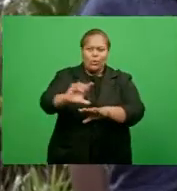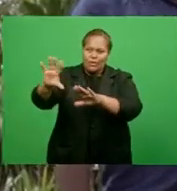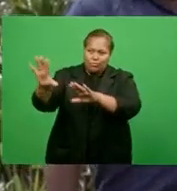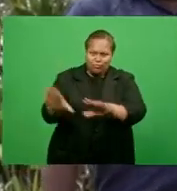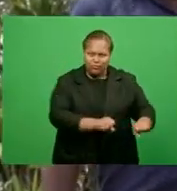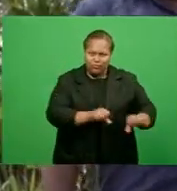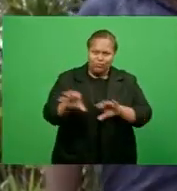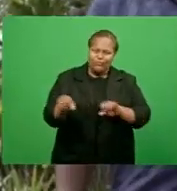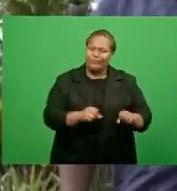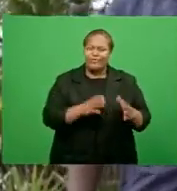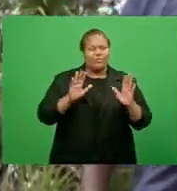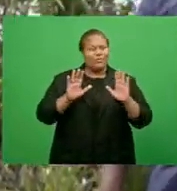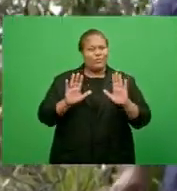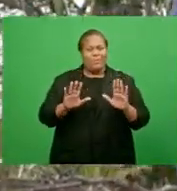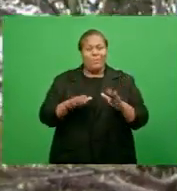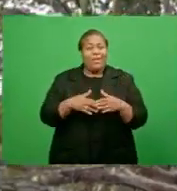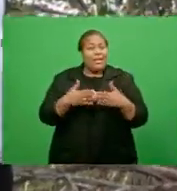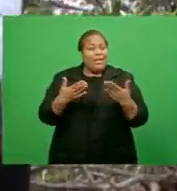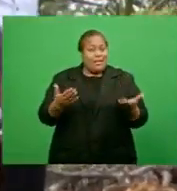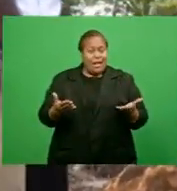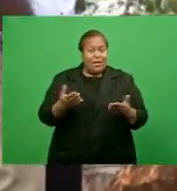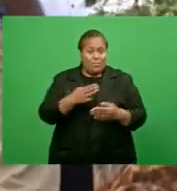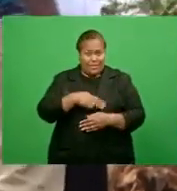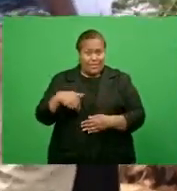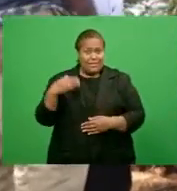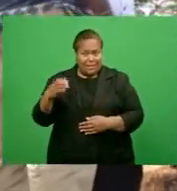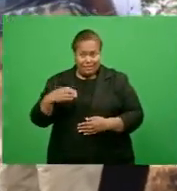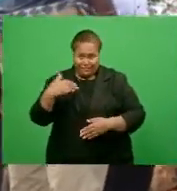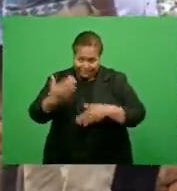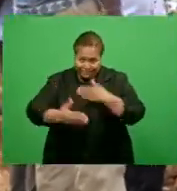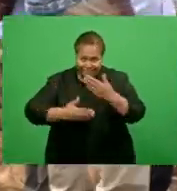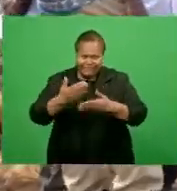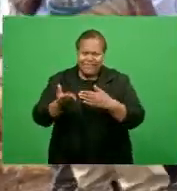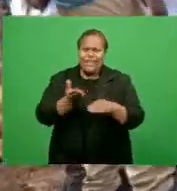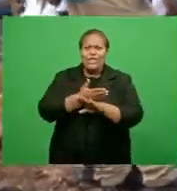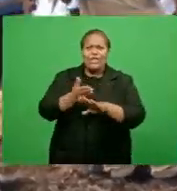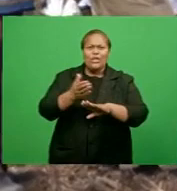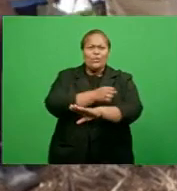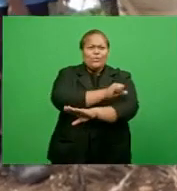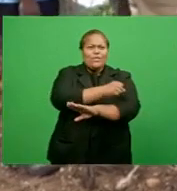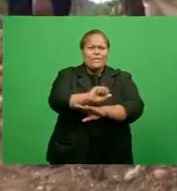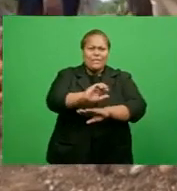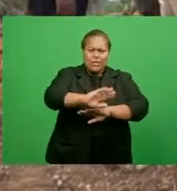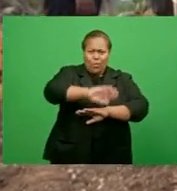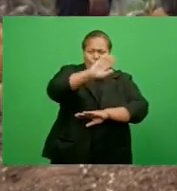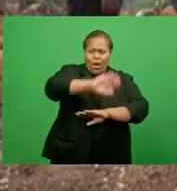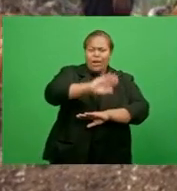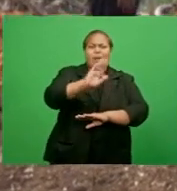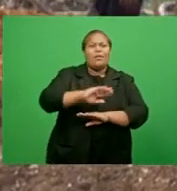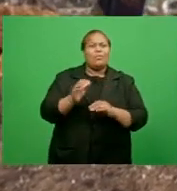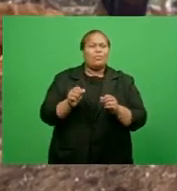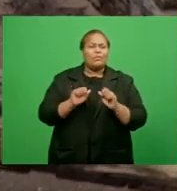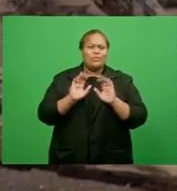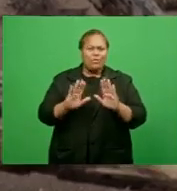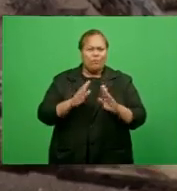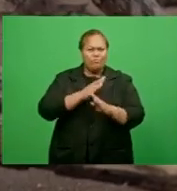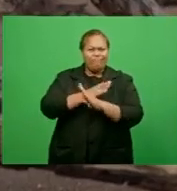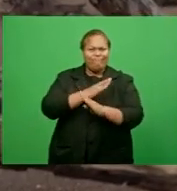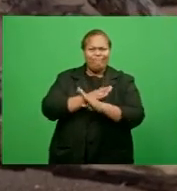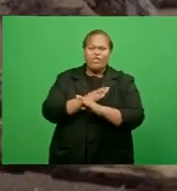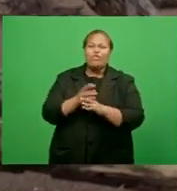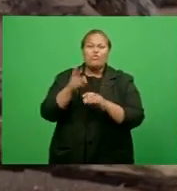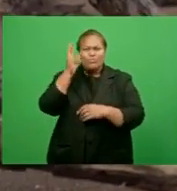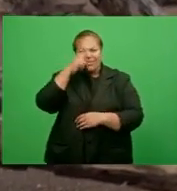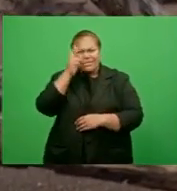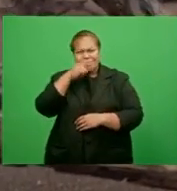Minister Dr. Mahendra Reddy says the new seawall will reduce the risk of coastal flooding and sea level rise. In 20-30